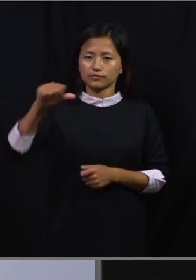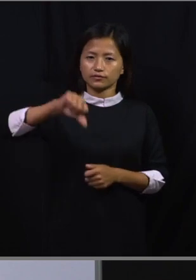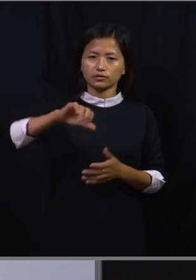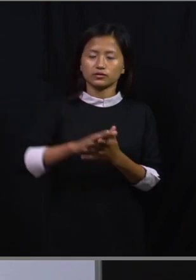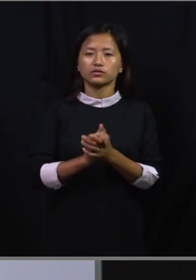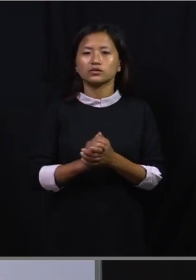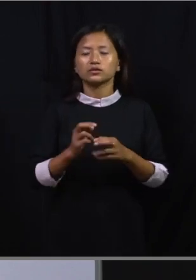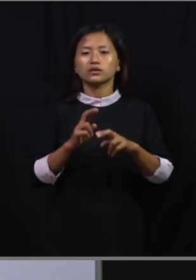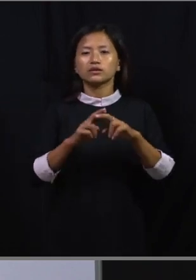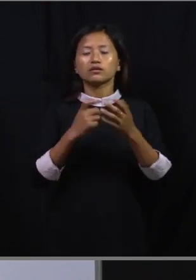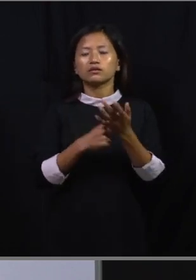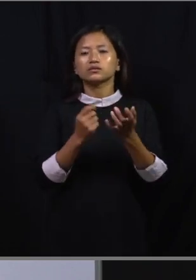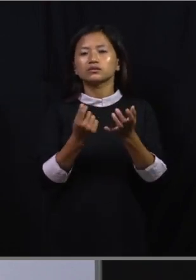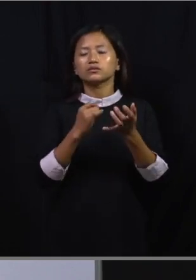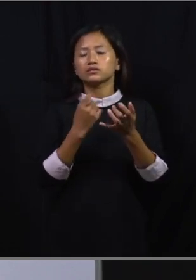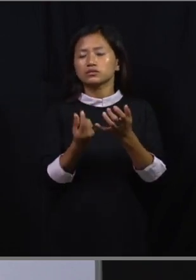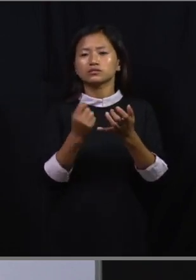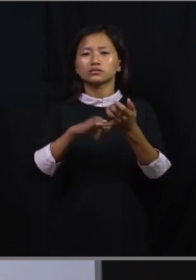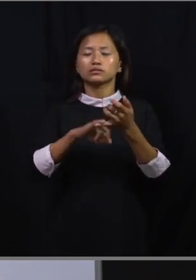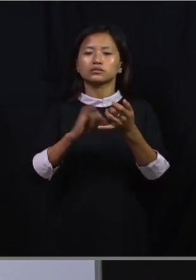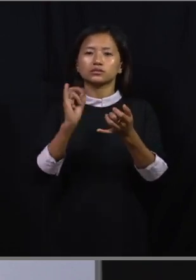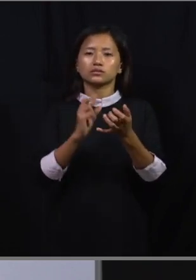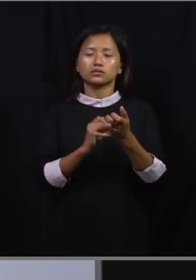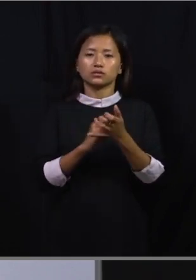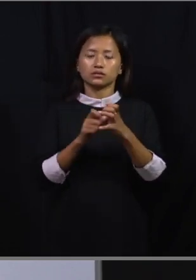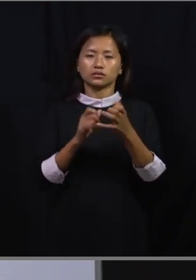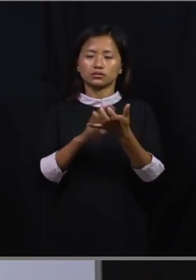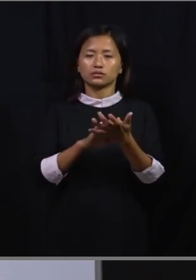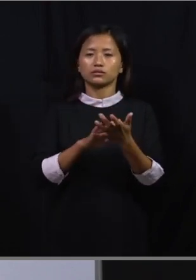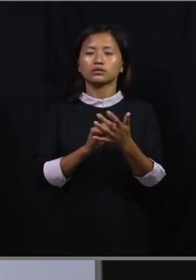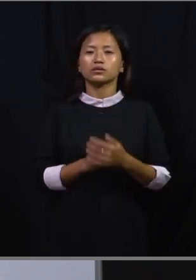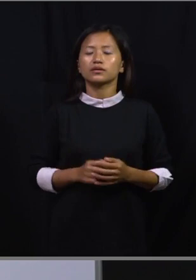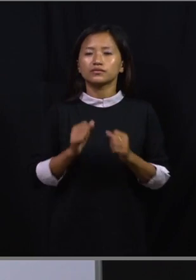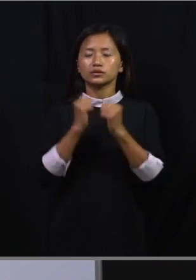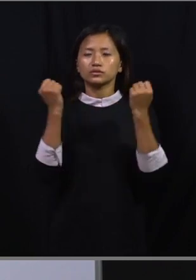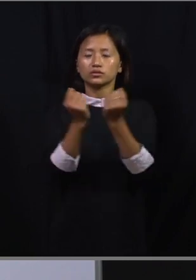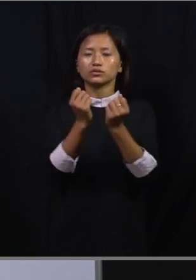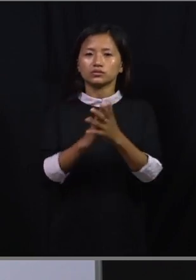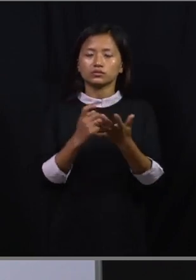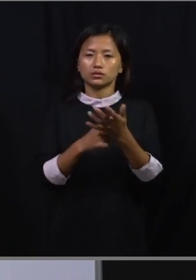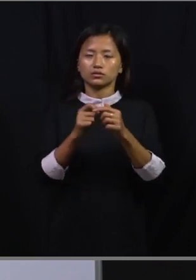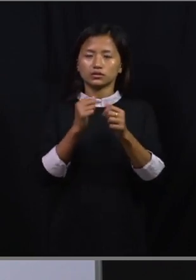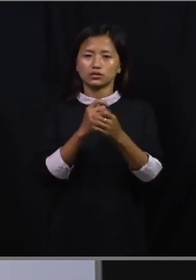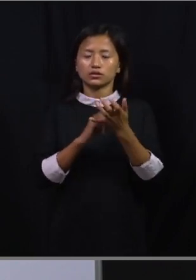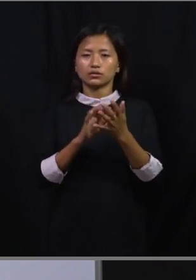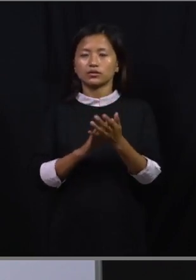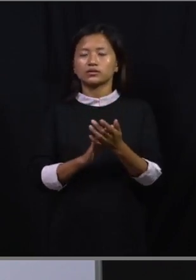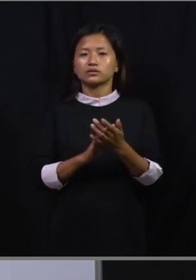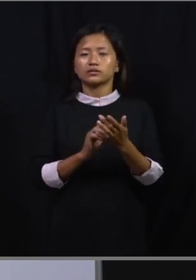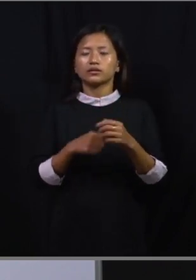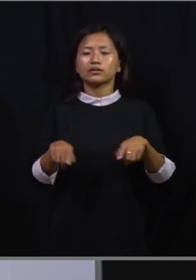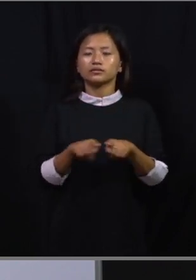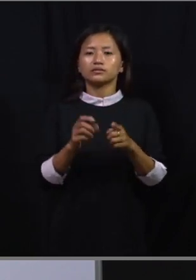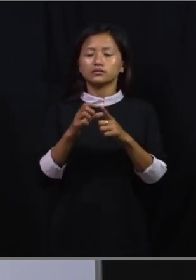short, shock therapy will be a change from a totalitarian socialist regime to a democratic